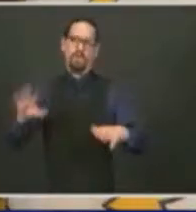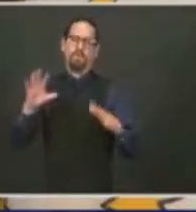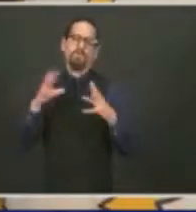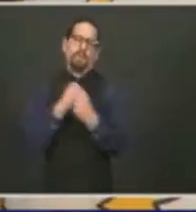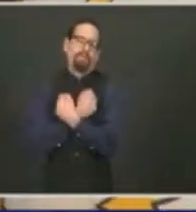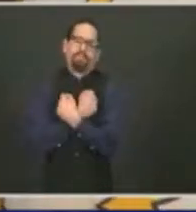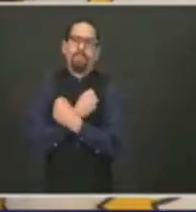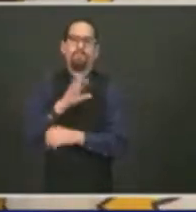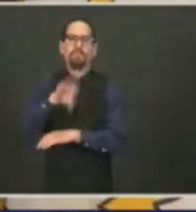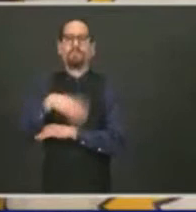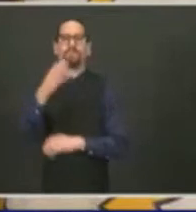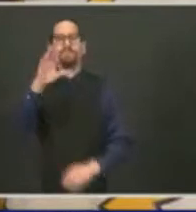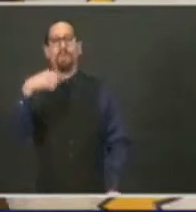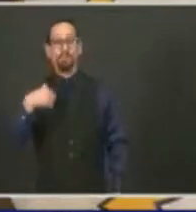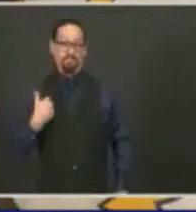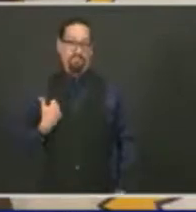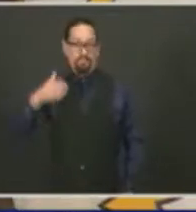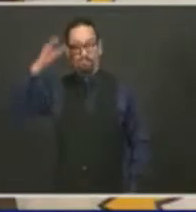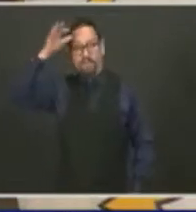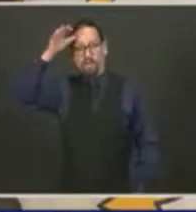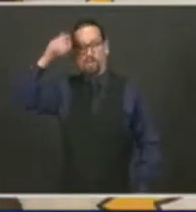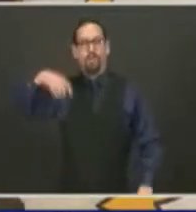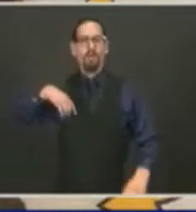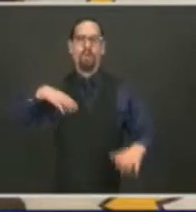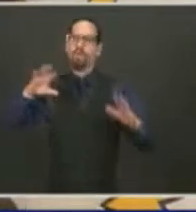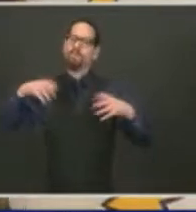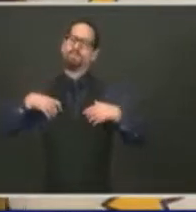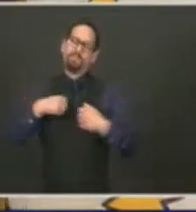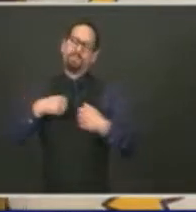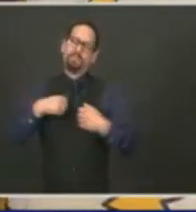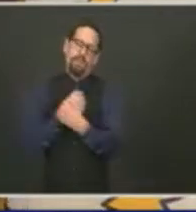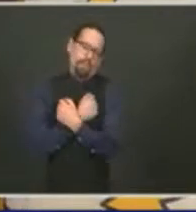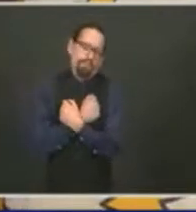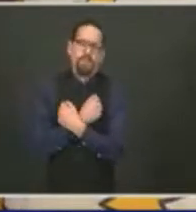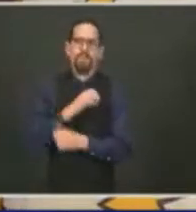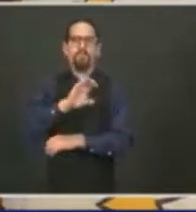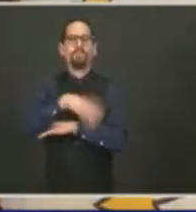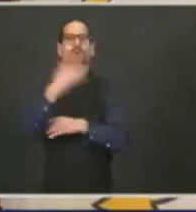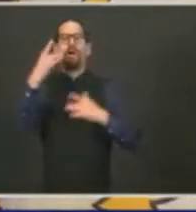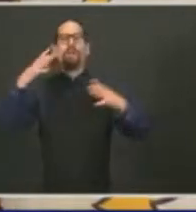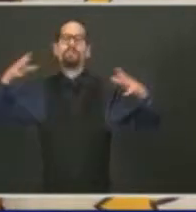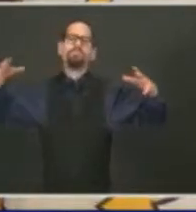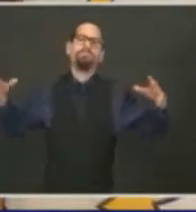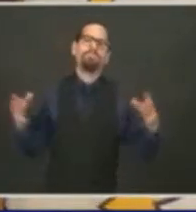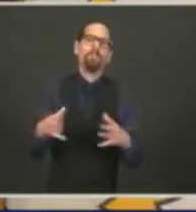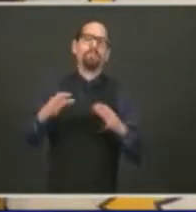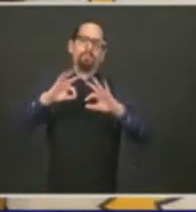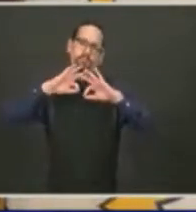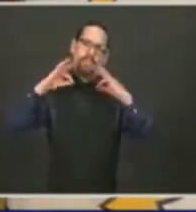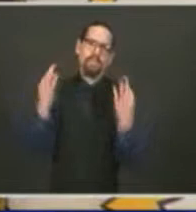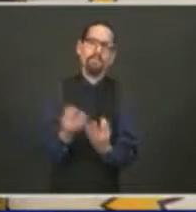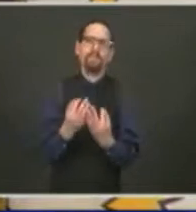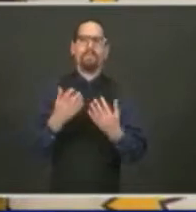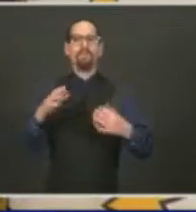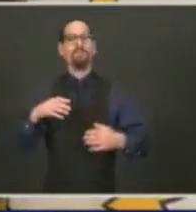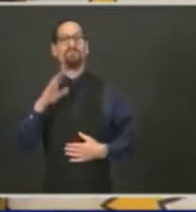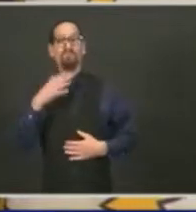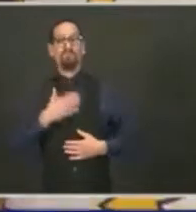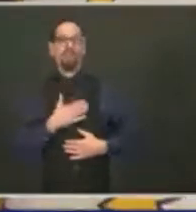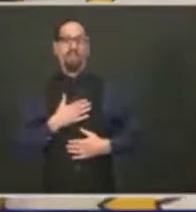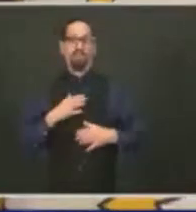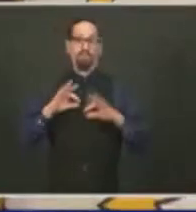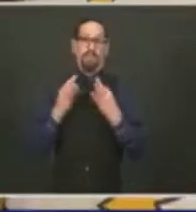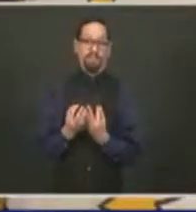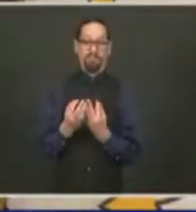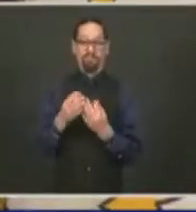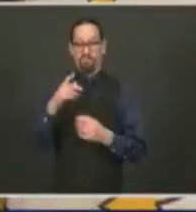is huge to me, right? I love getting together with the family. I love doing it. But I want to talk to you a little bit about the McDonald family Christmas of 2020. Here's what we got